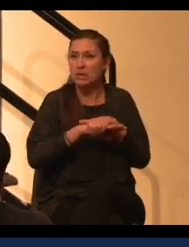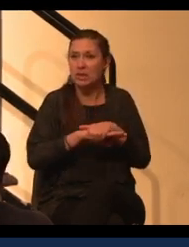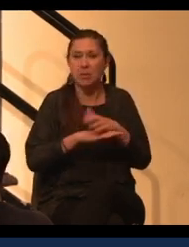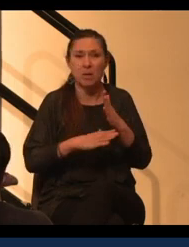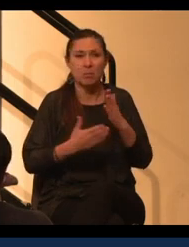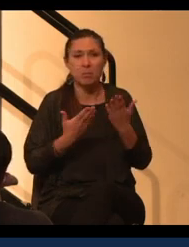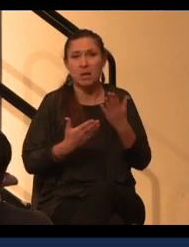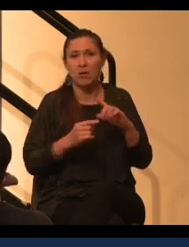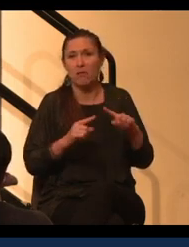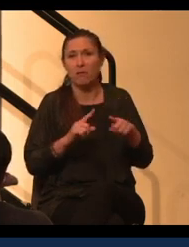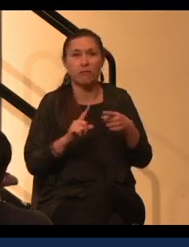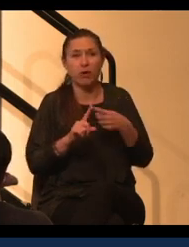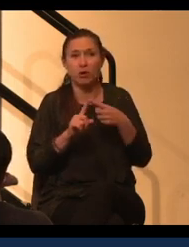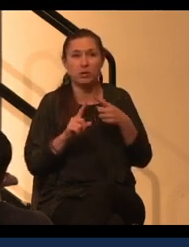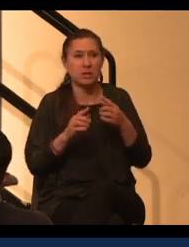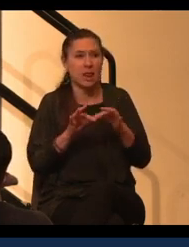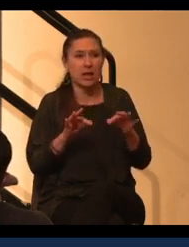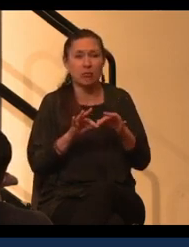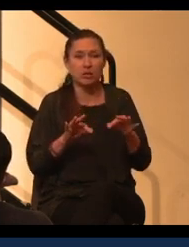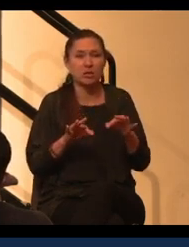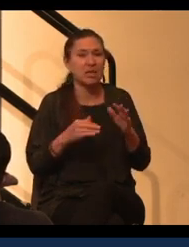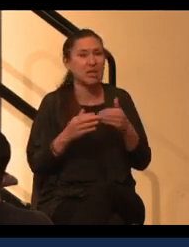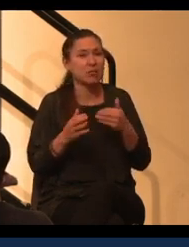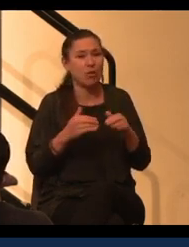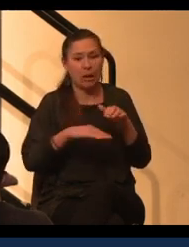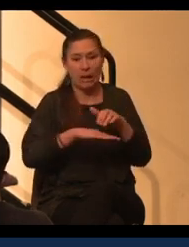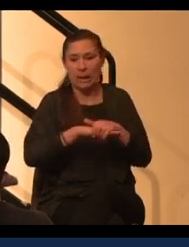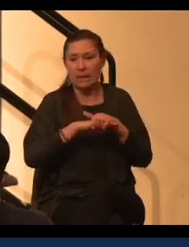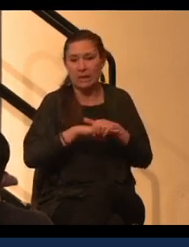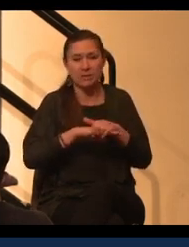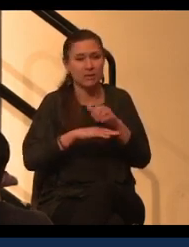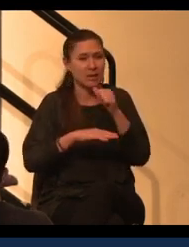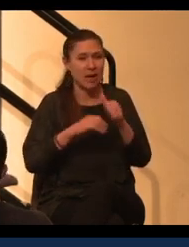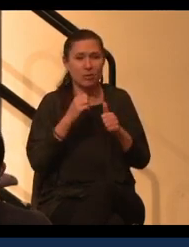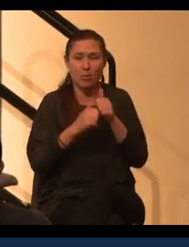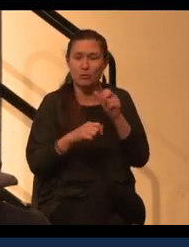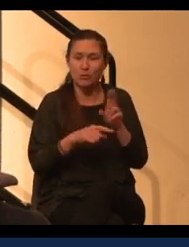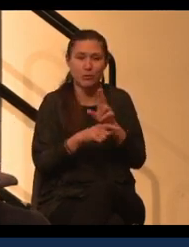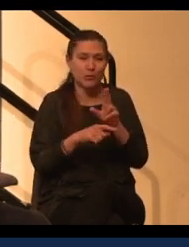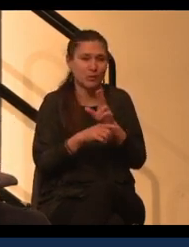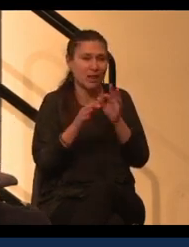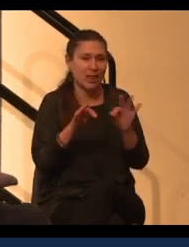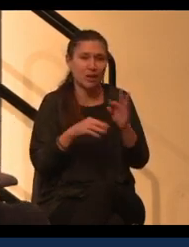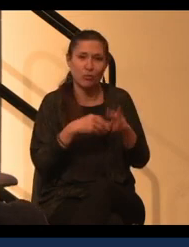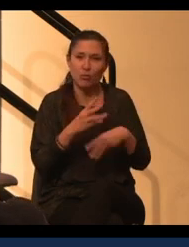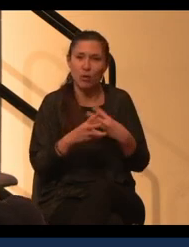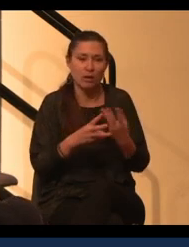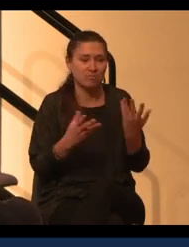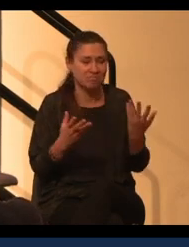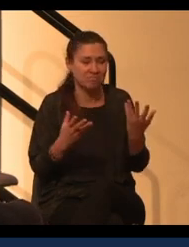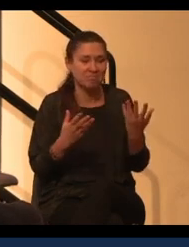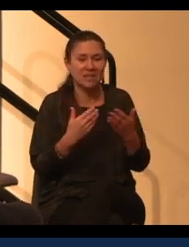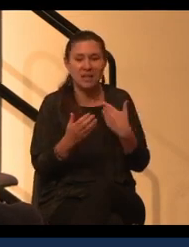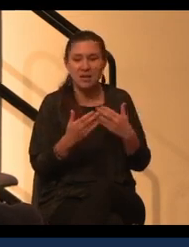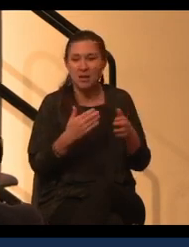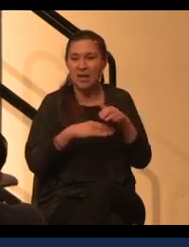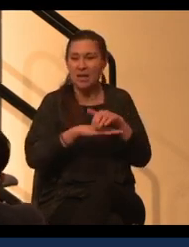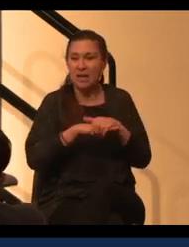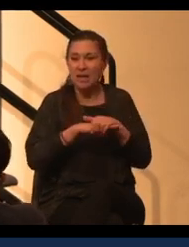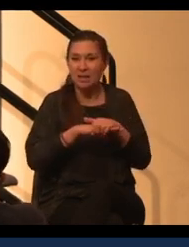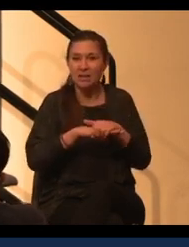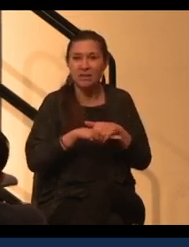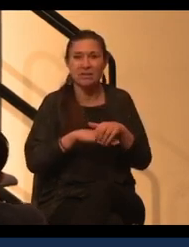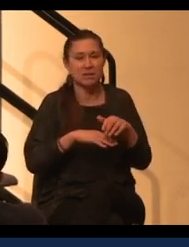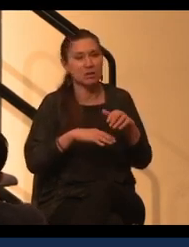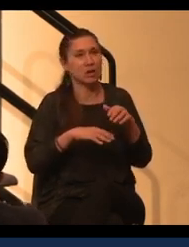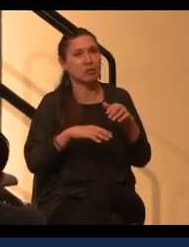not our second. Even though the English language is not the most commonly spoken language in the world, it's still the lingua franca